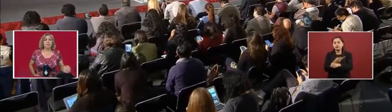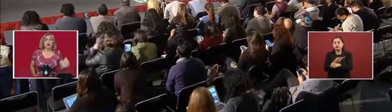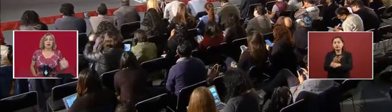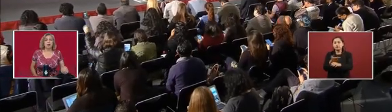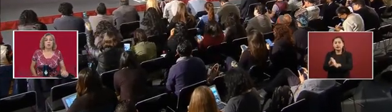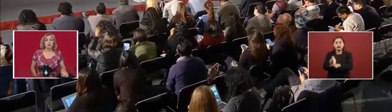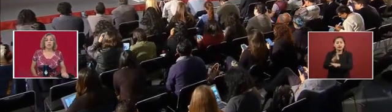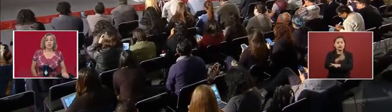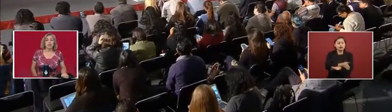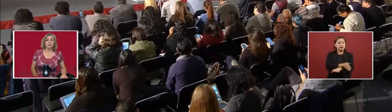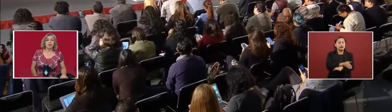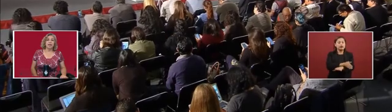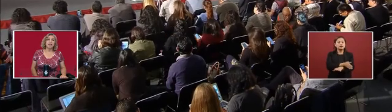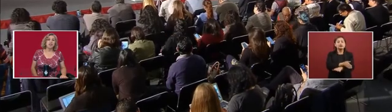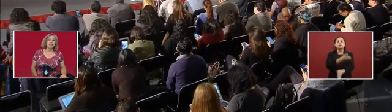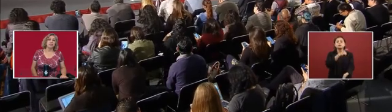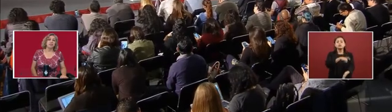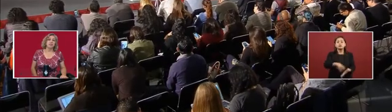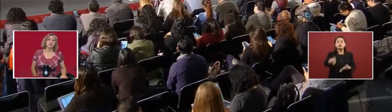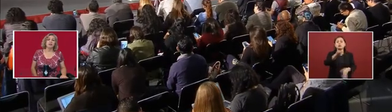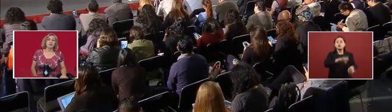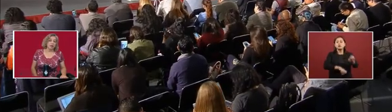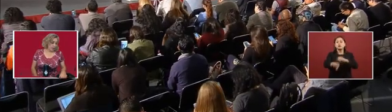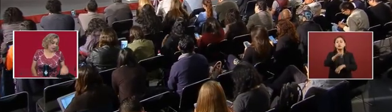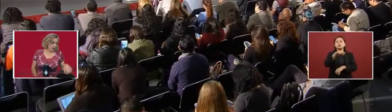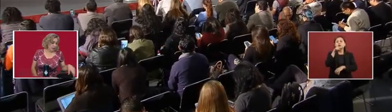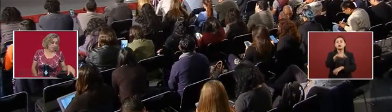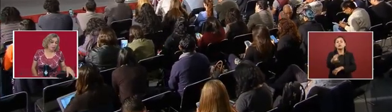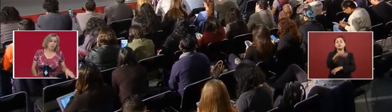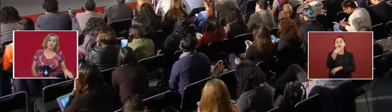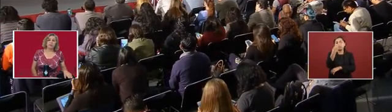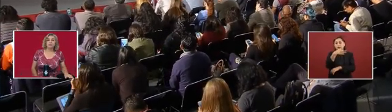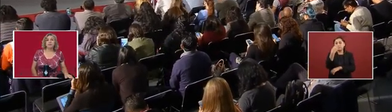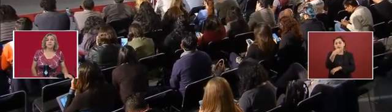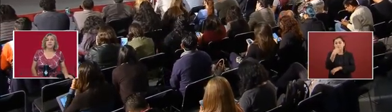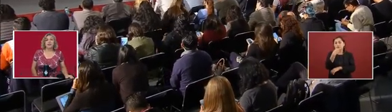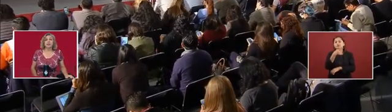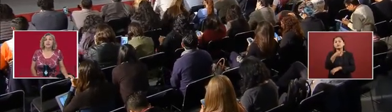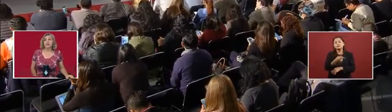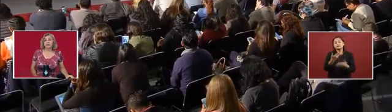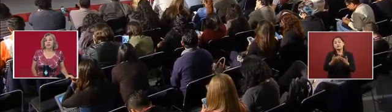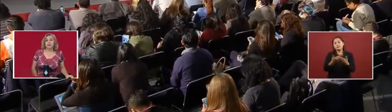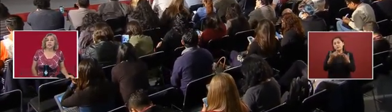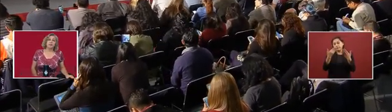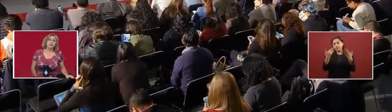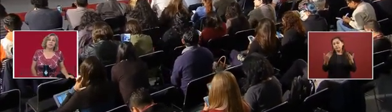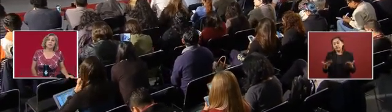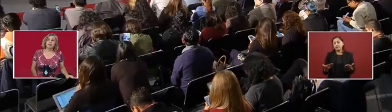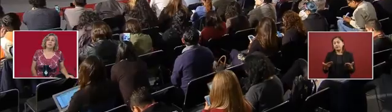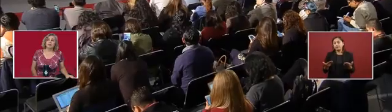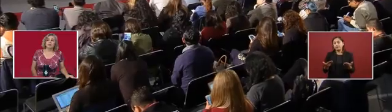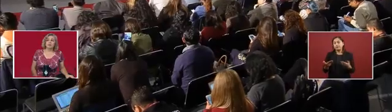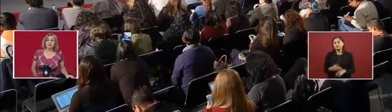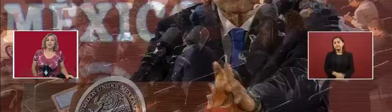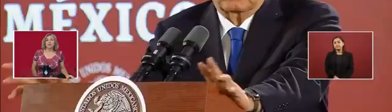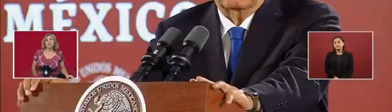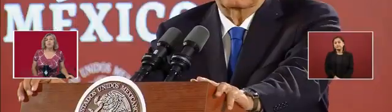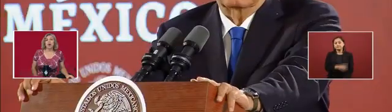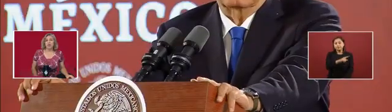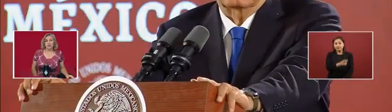department. And if we all do that, if all citizens do that, that will